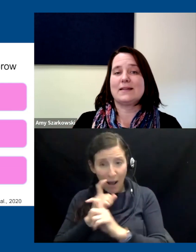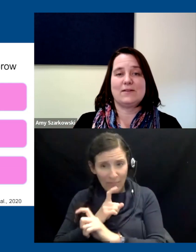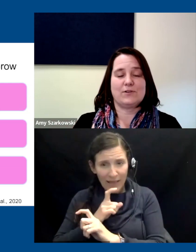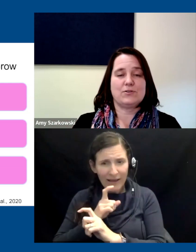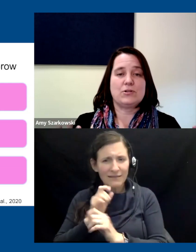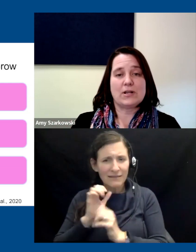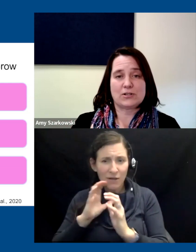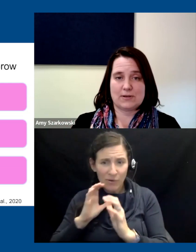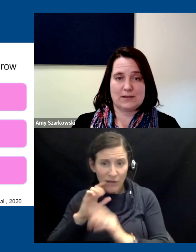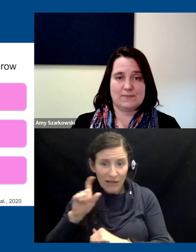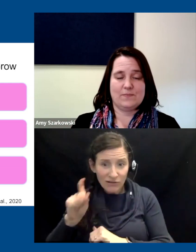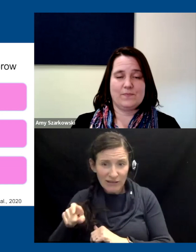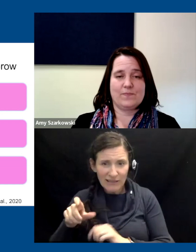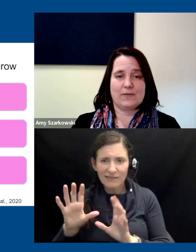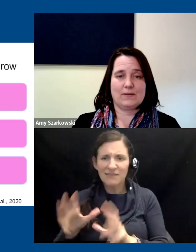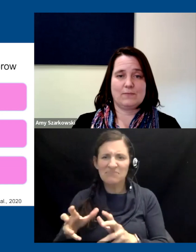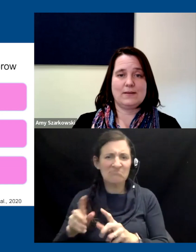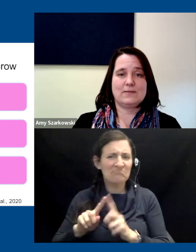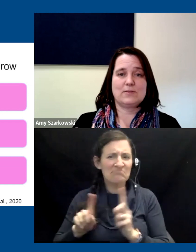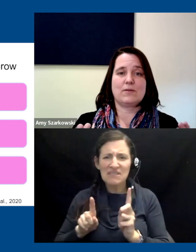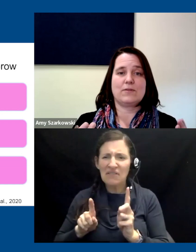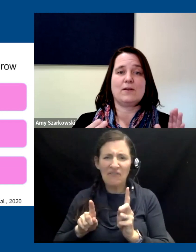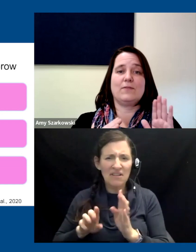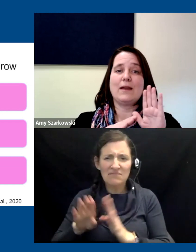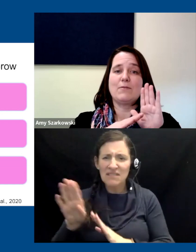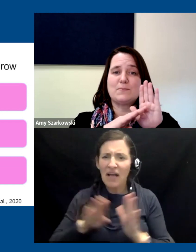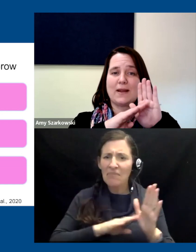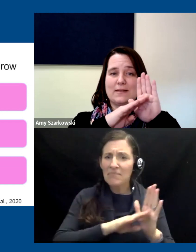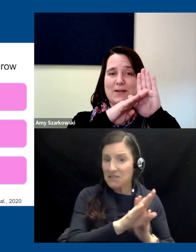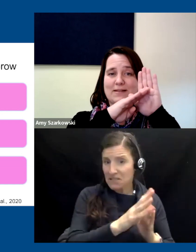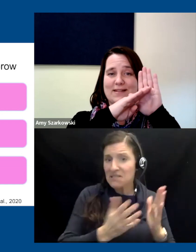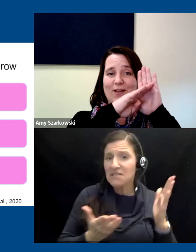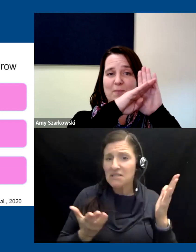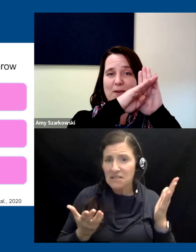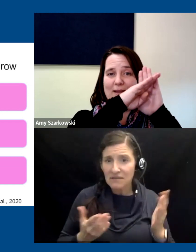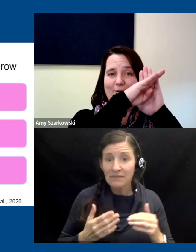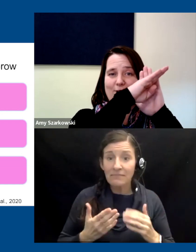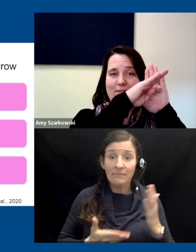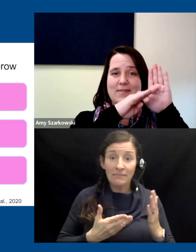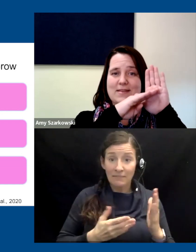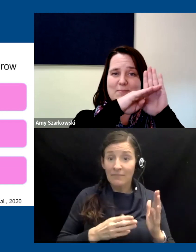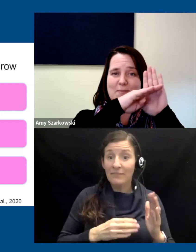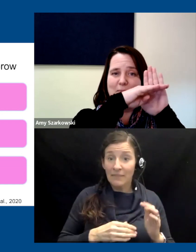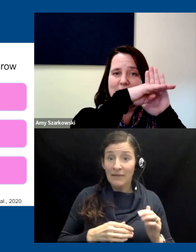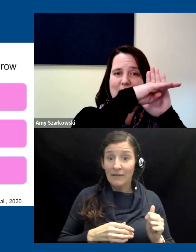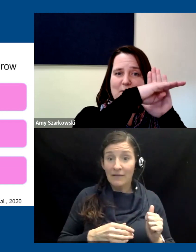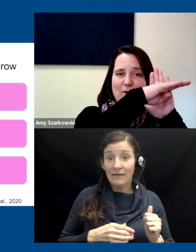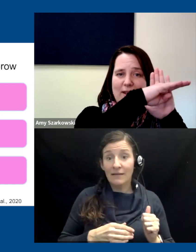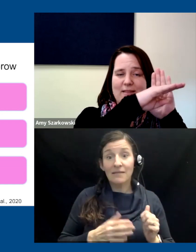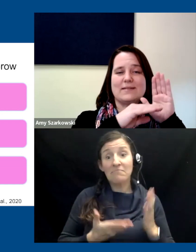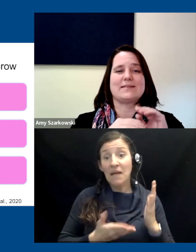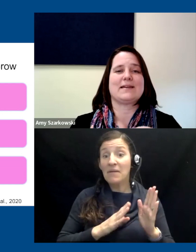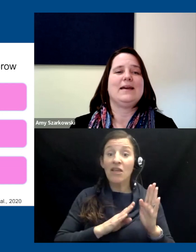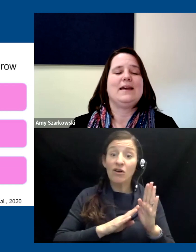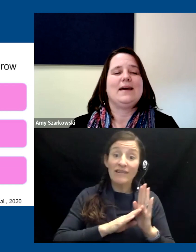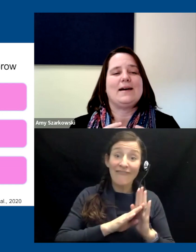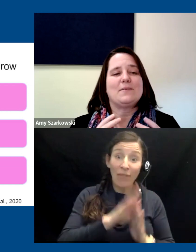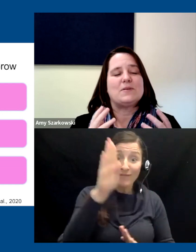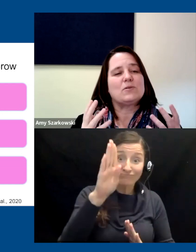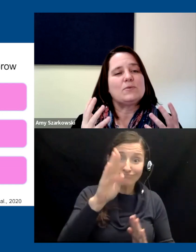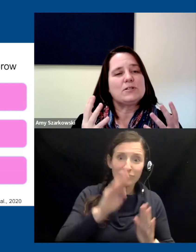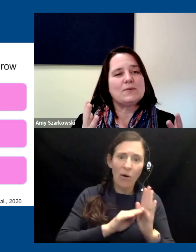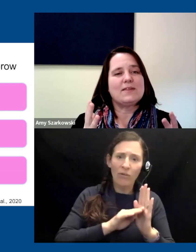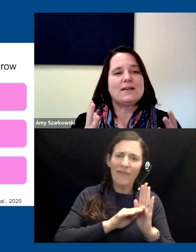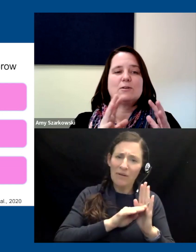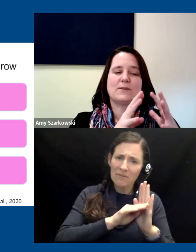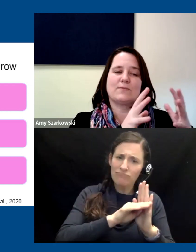a slightly different trajectory. Right? So that their language might be developing rather than this, it might be a little bit more like this.